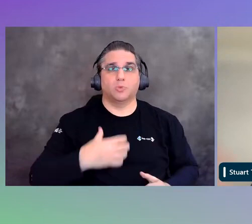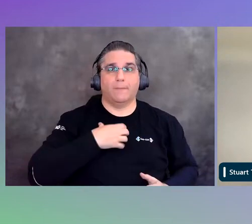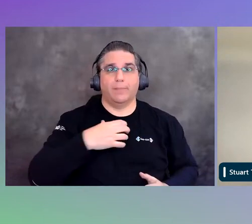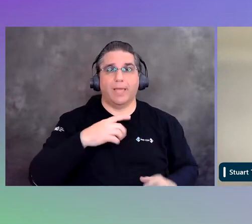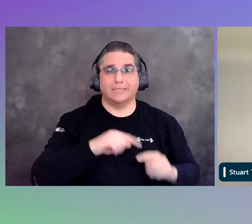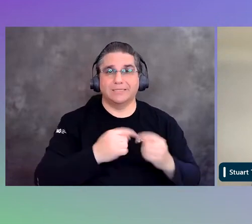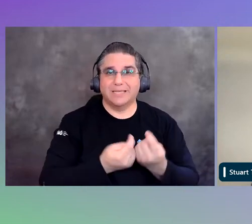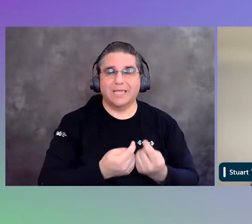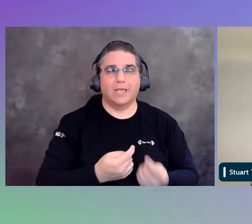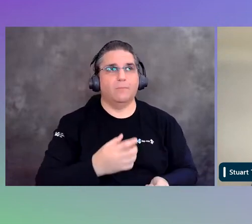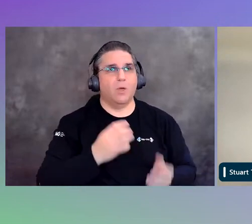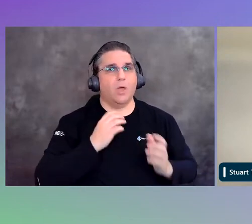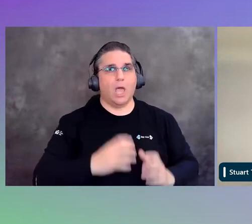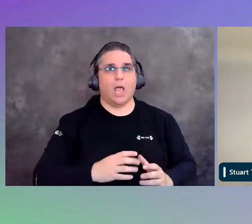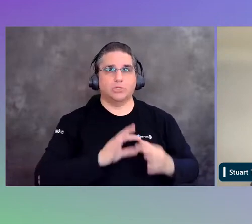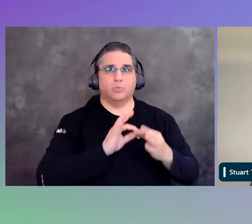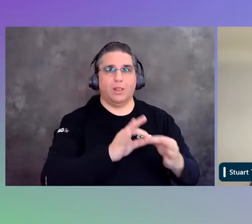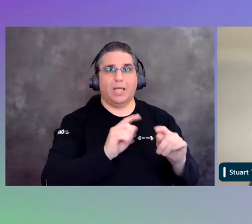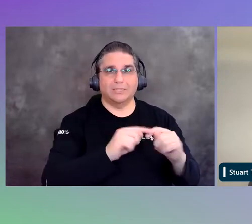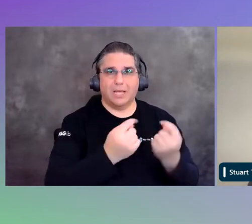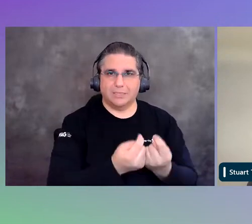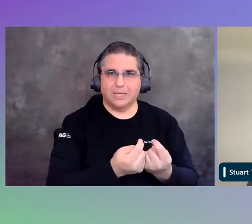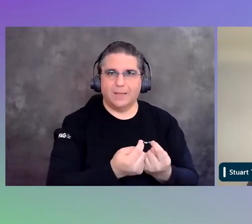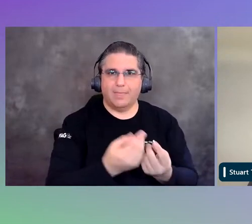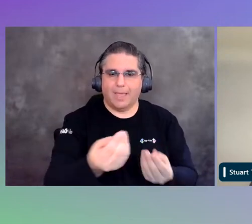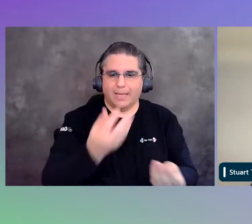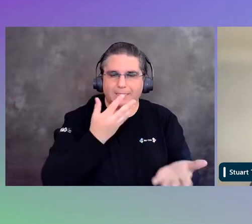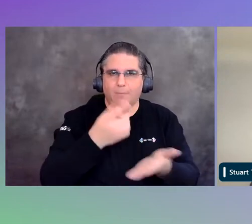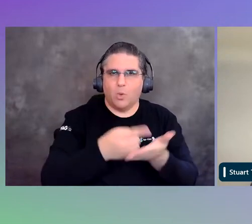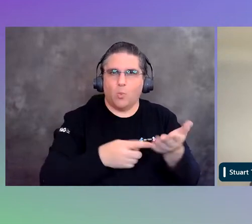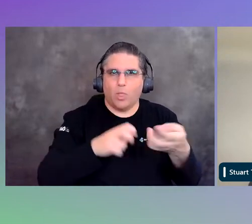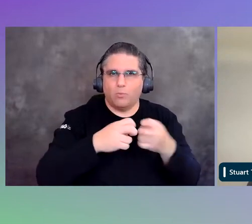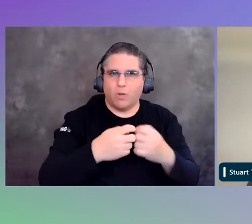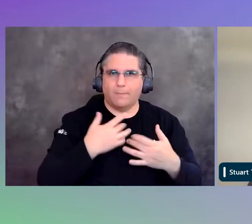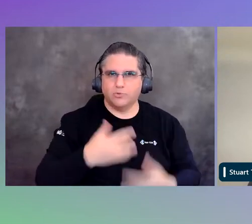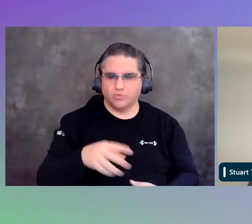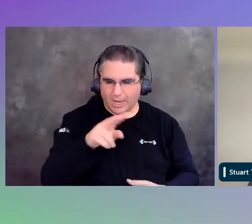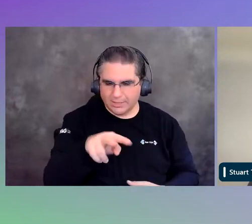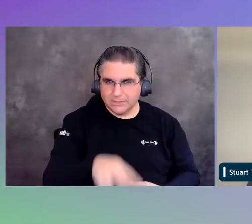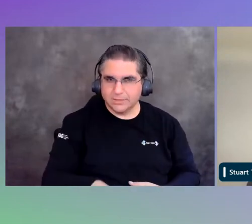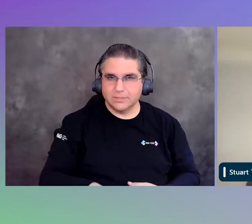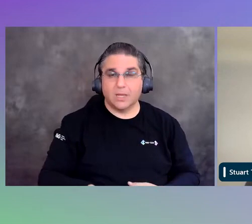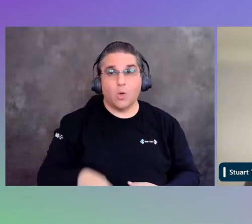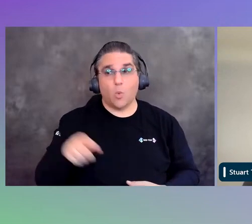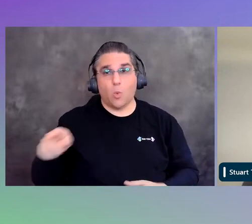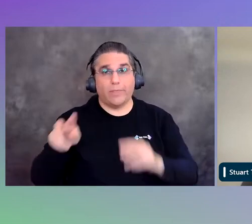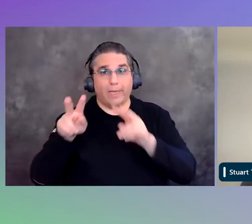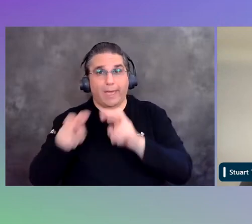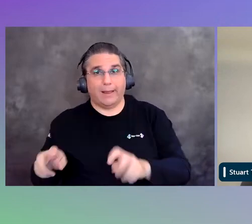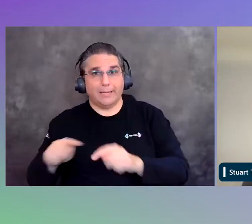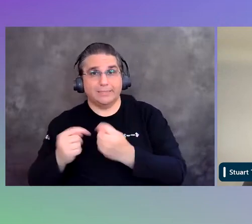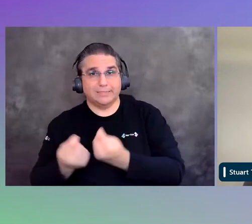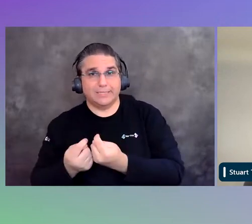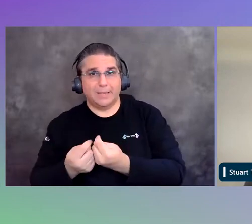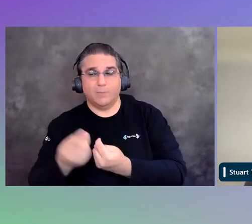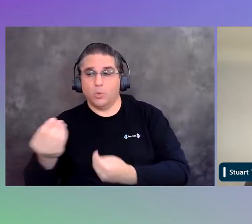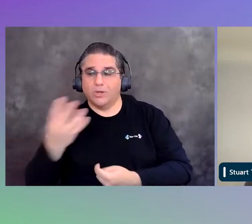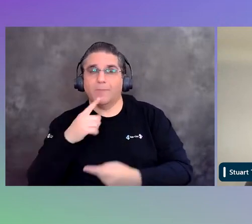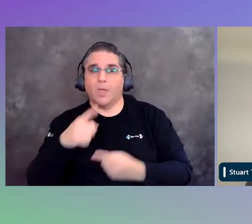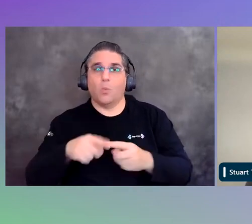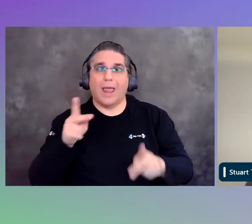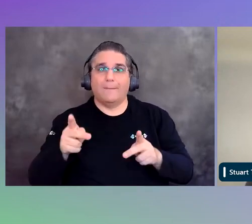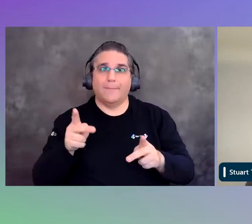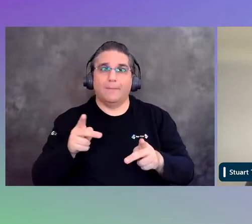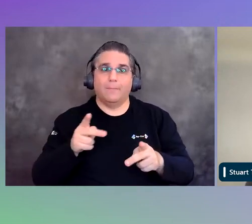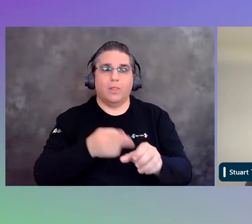find out if you get any quotes through, you can start seeing where the problems are. And also for the analytics team, you can start seeing where people are dropping off journeys. And if